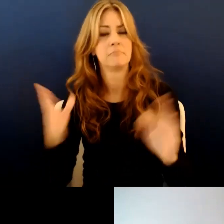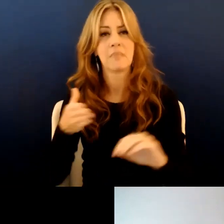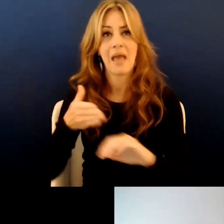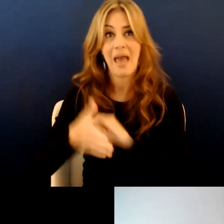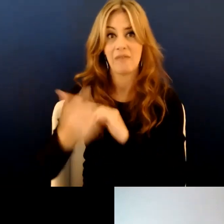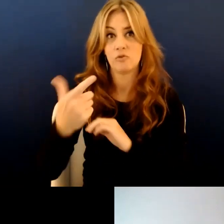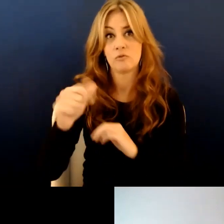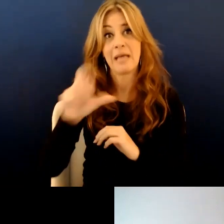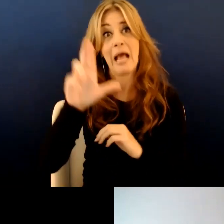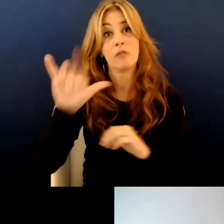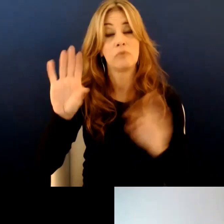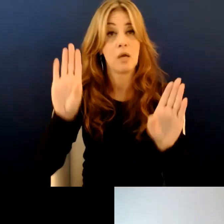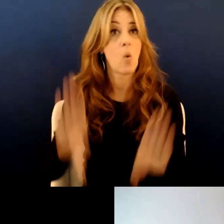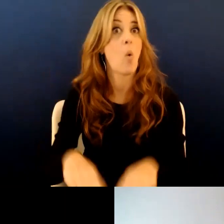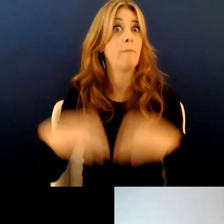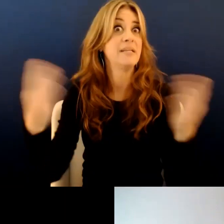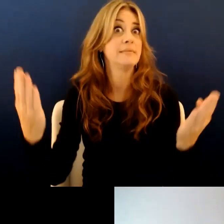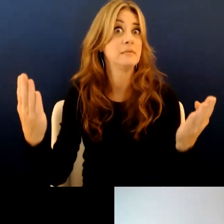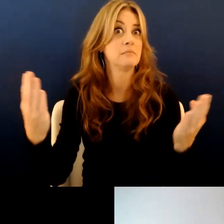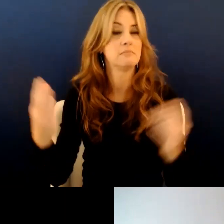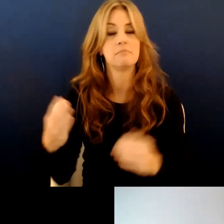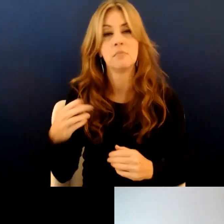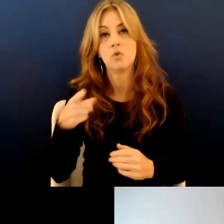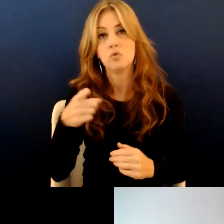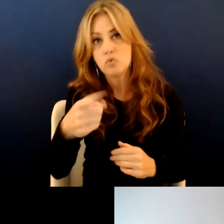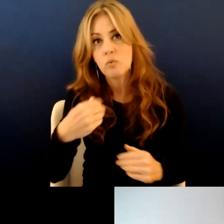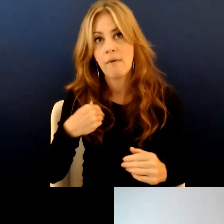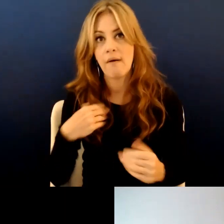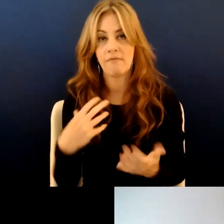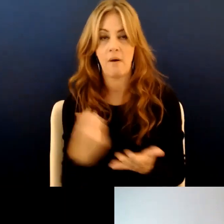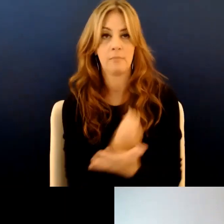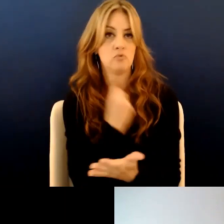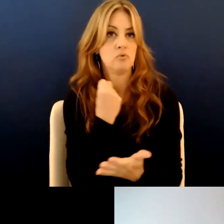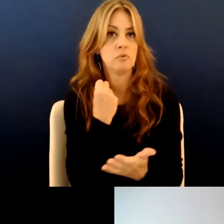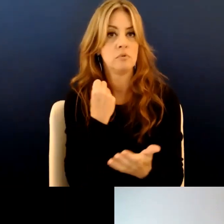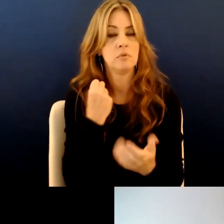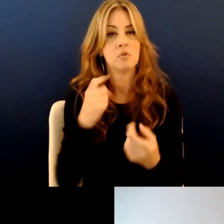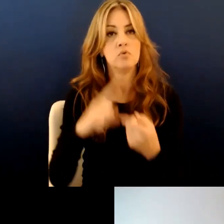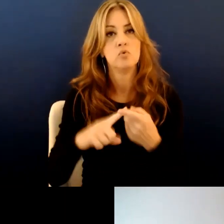gallery opens. You will have an opportunity to schedule